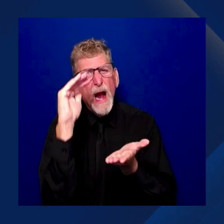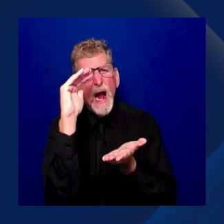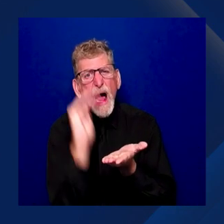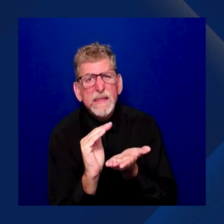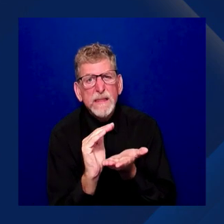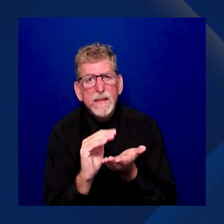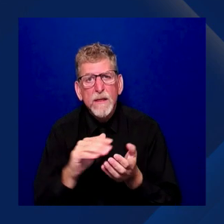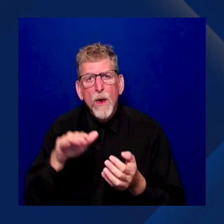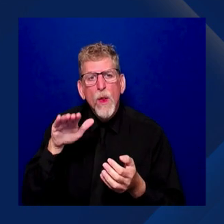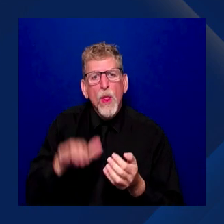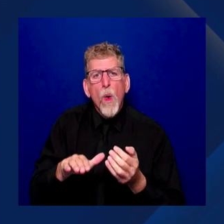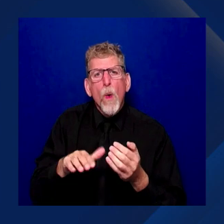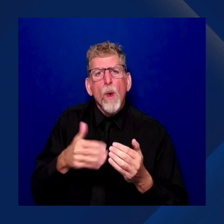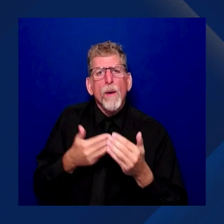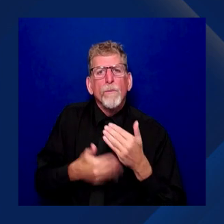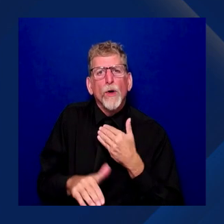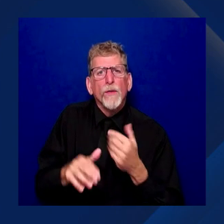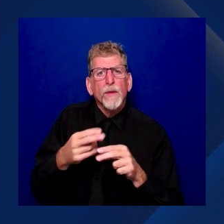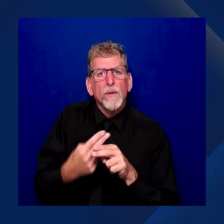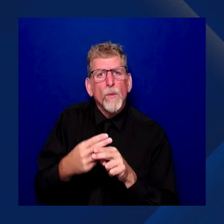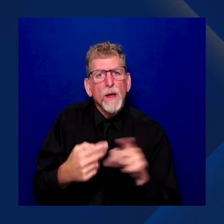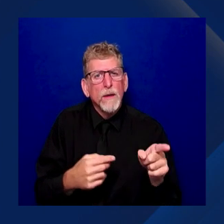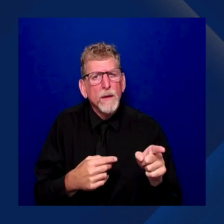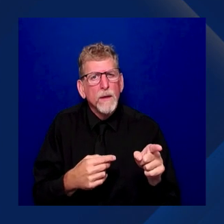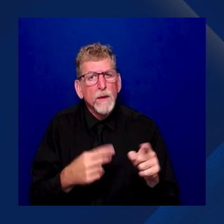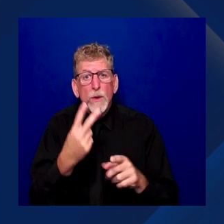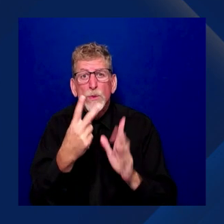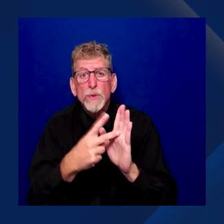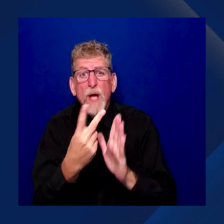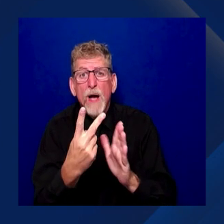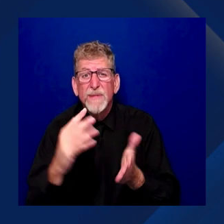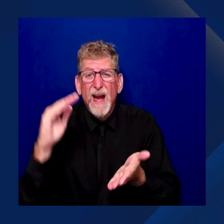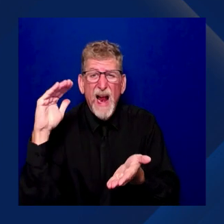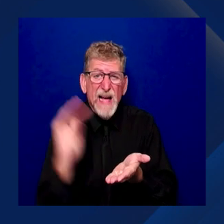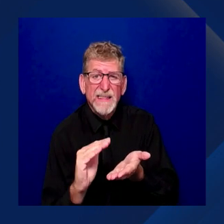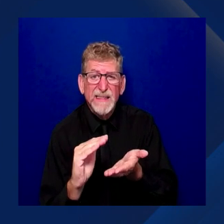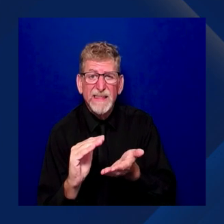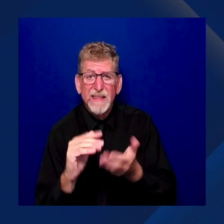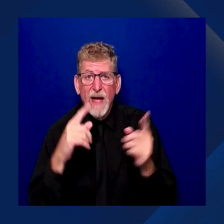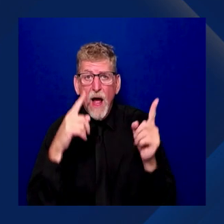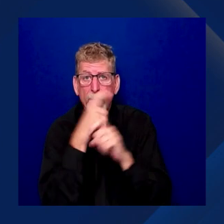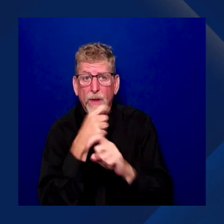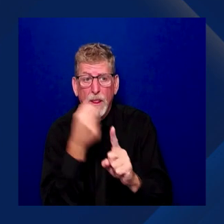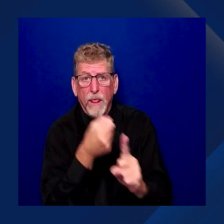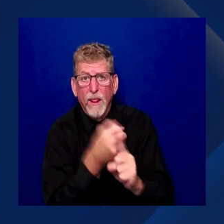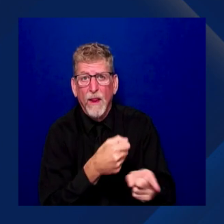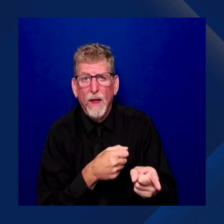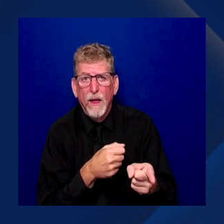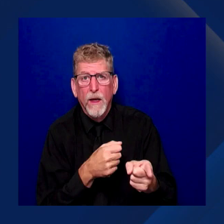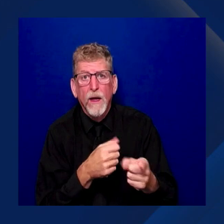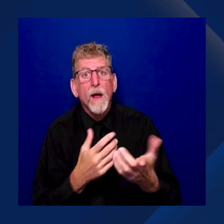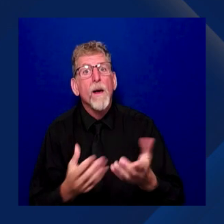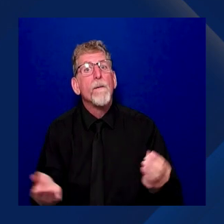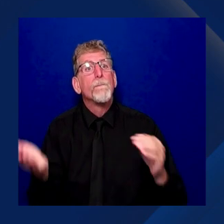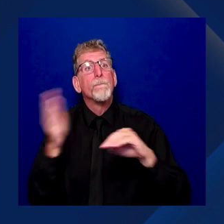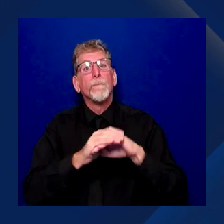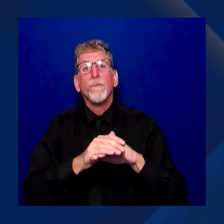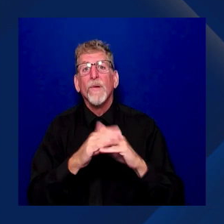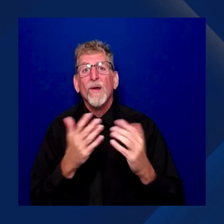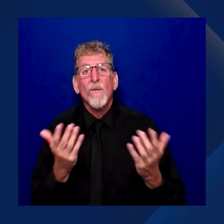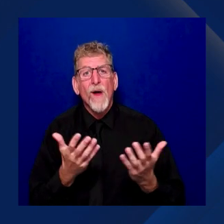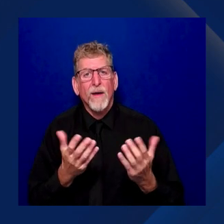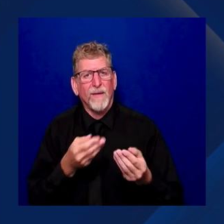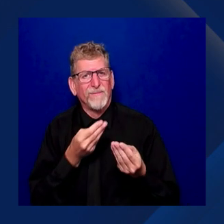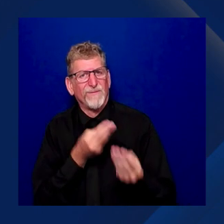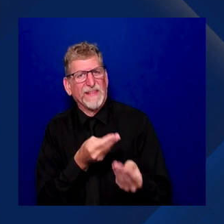complication, and significantly more likely to initiate breastfeeding. And there are also investments in the Build